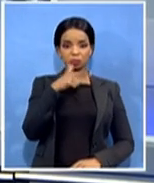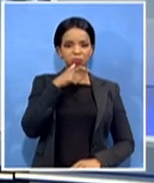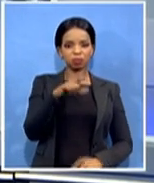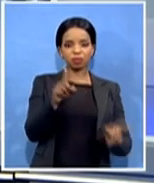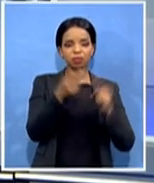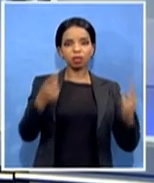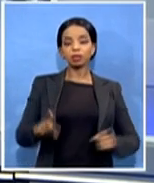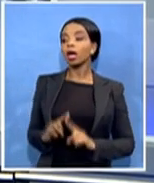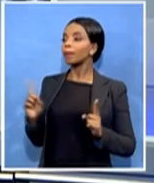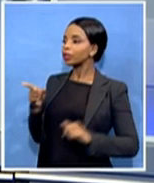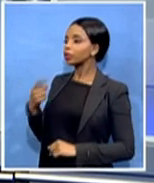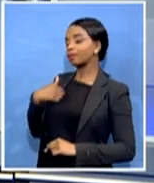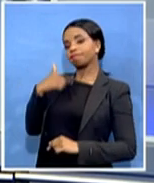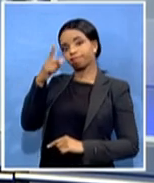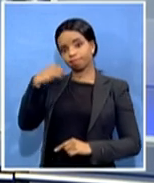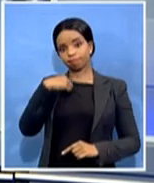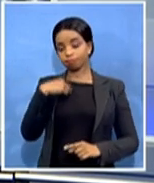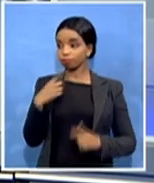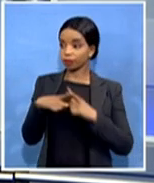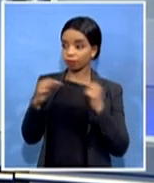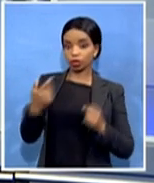If you don't mind. Yes, sir. If you don't mind.